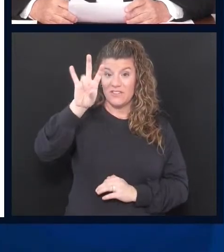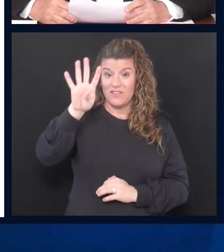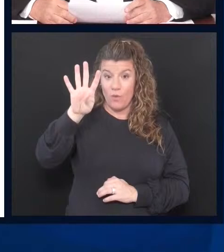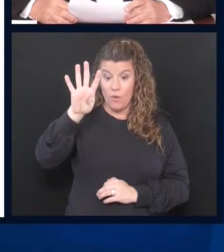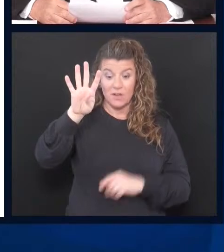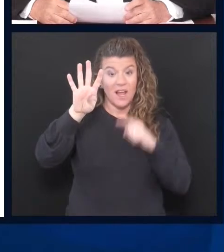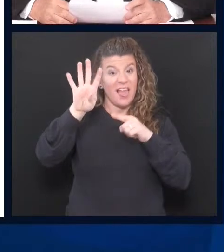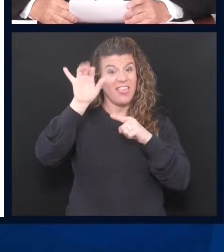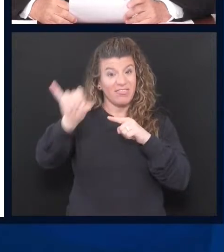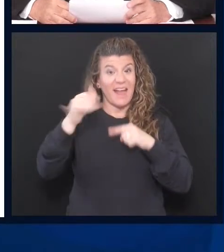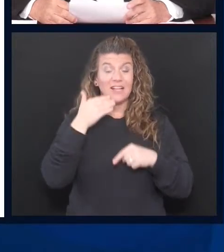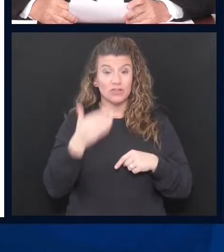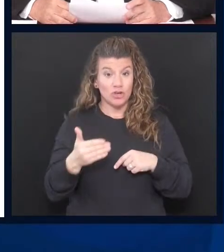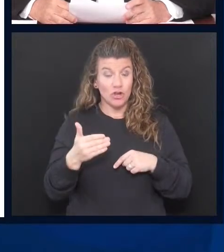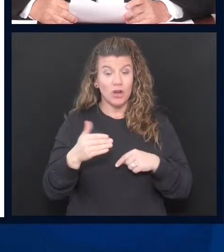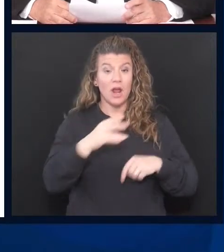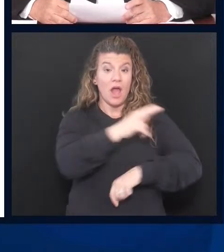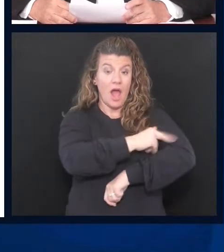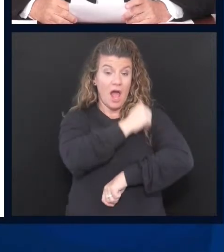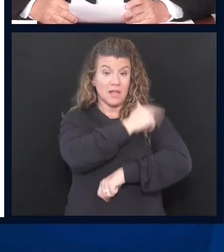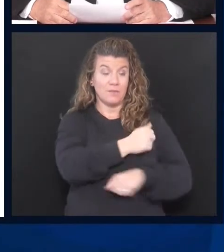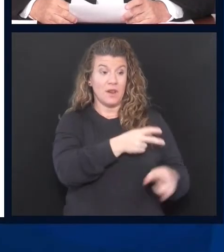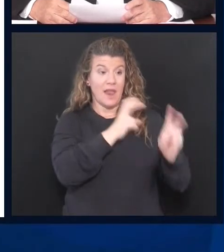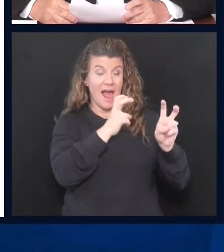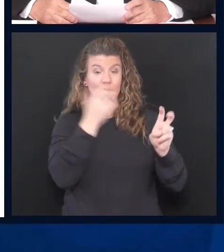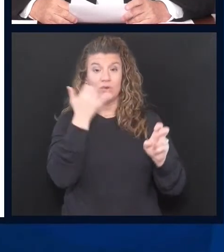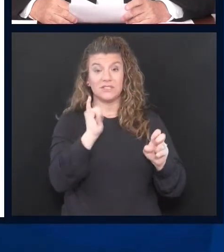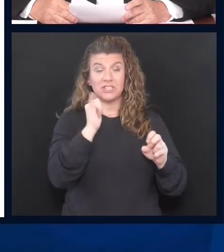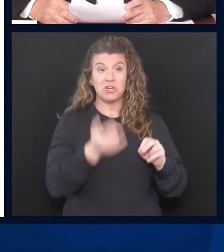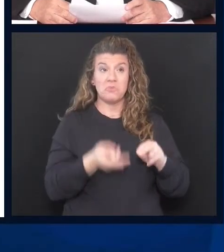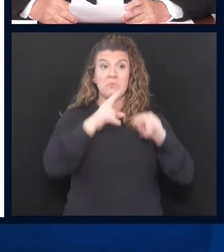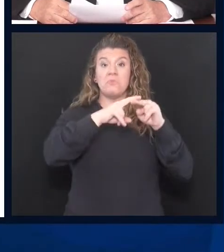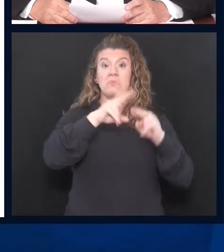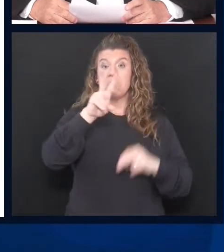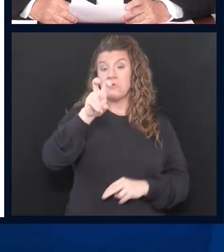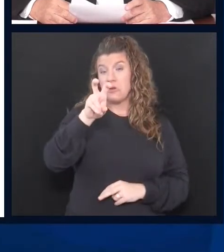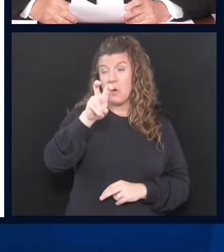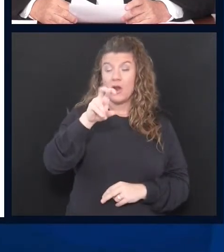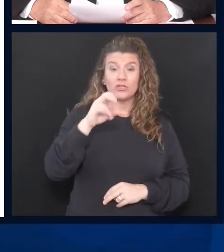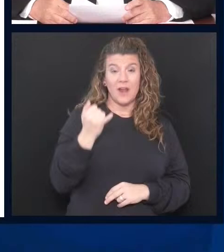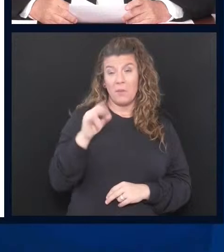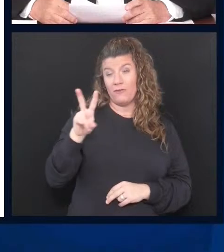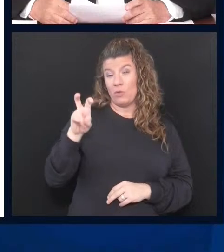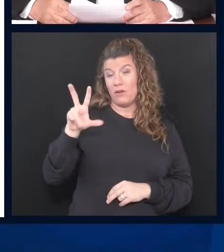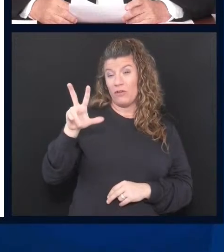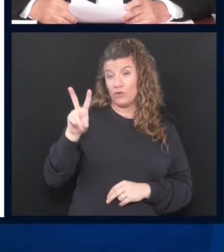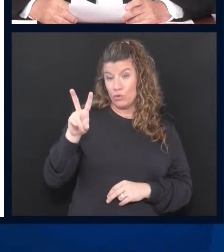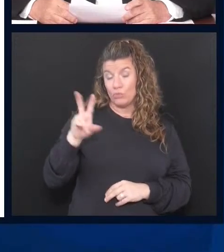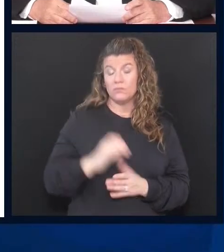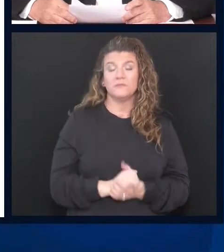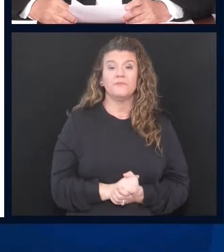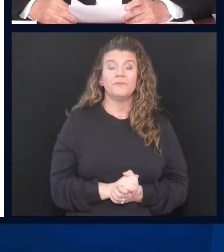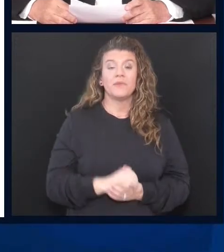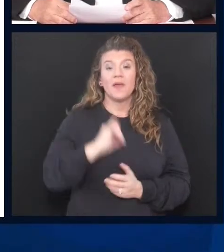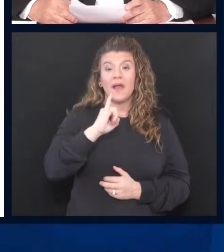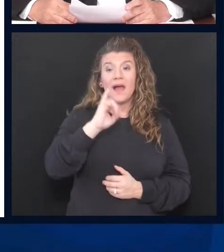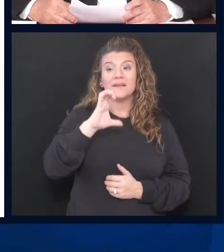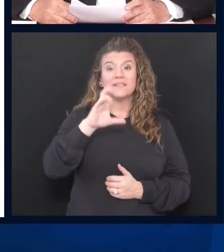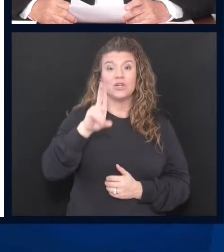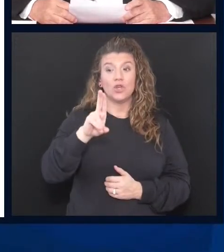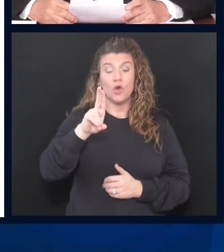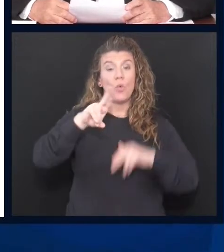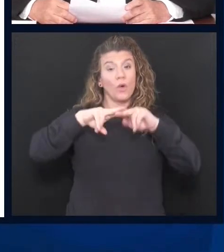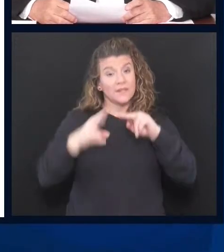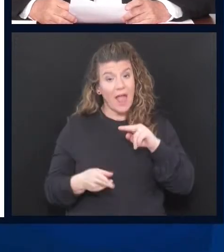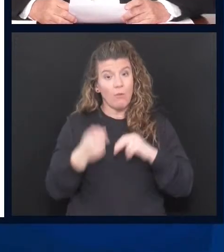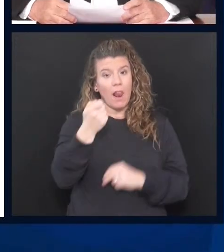138,974. That's good. Hospitalized, we're still above 200 at 232. In the ICU unit, we're